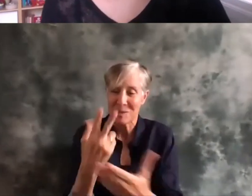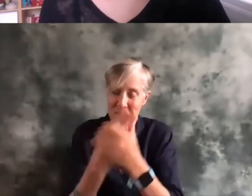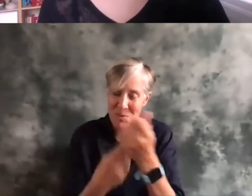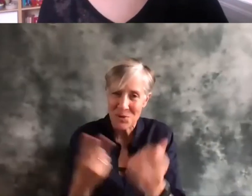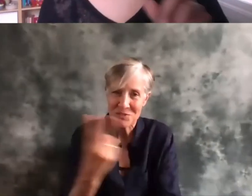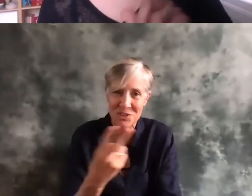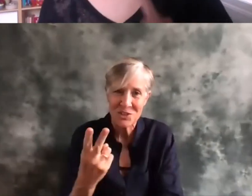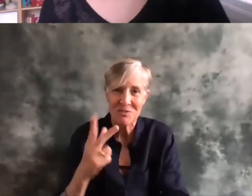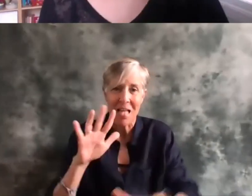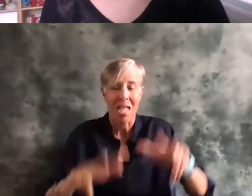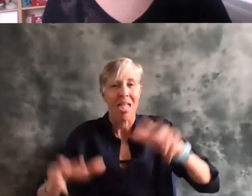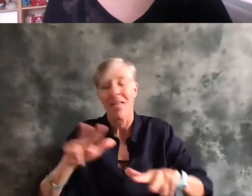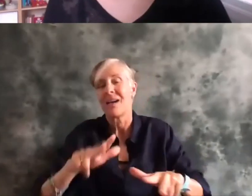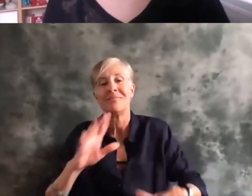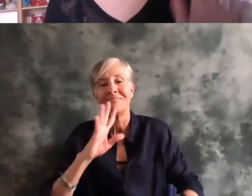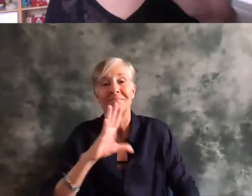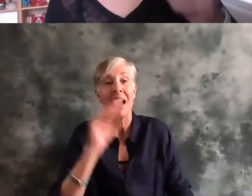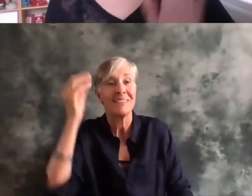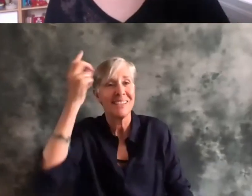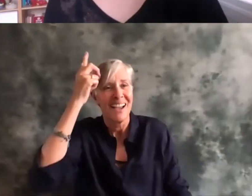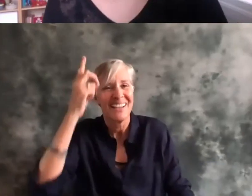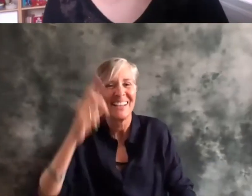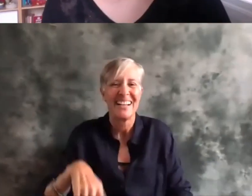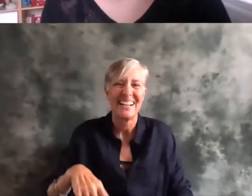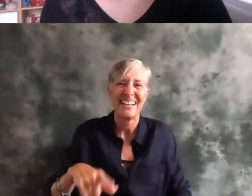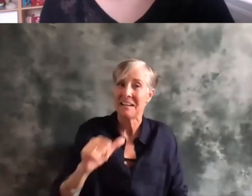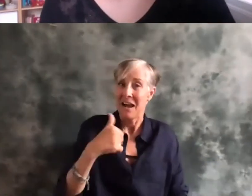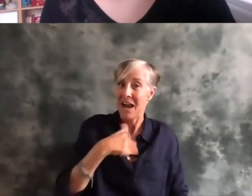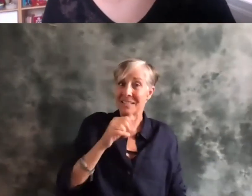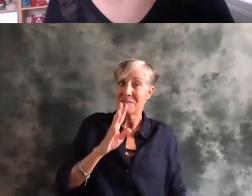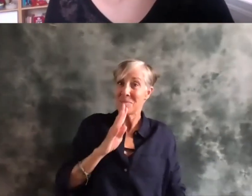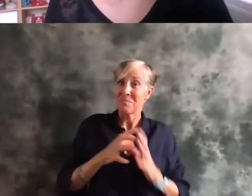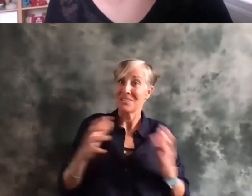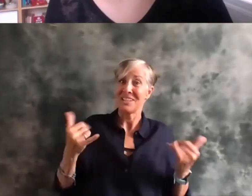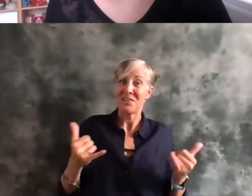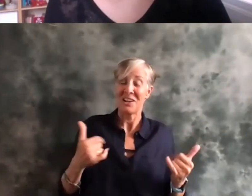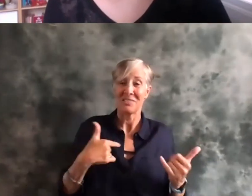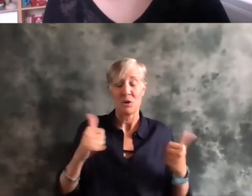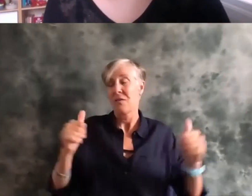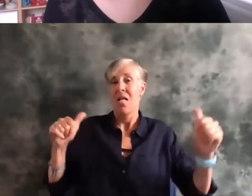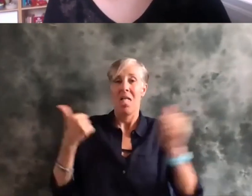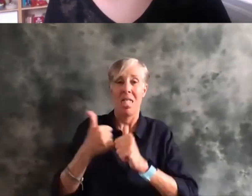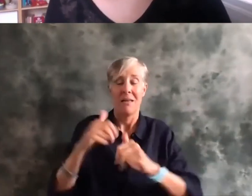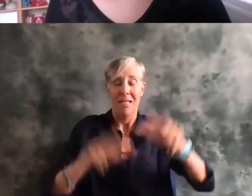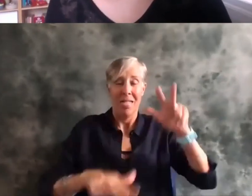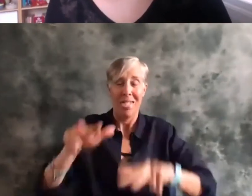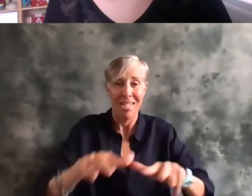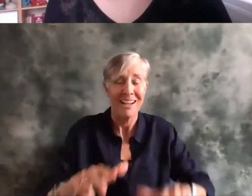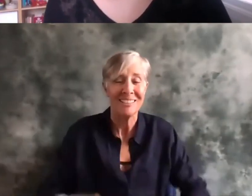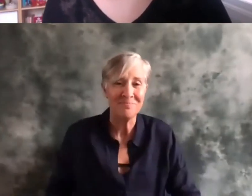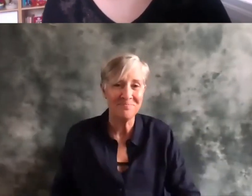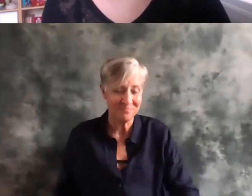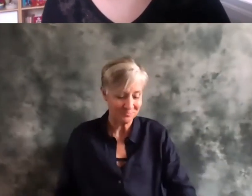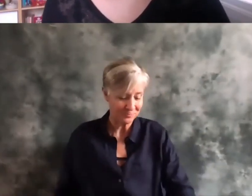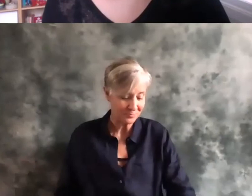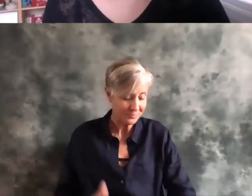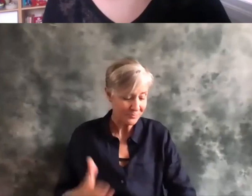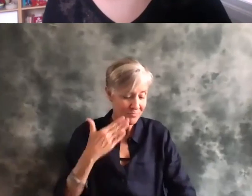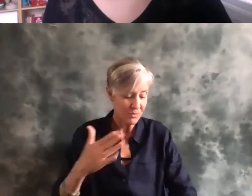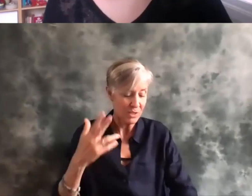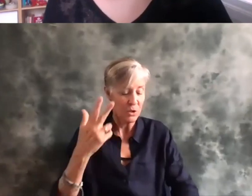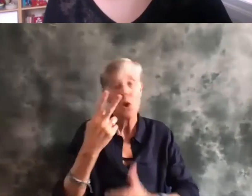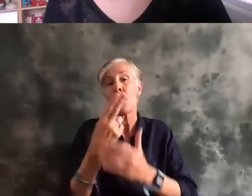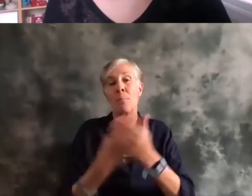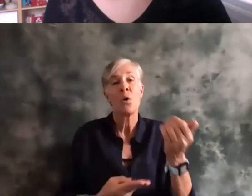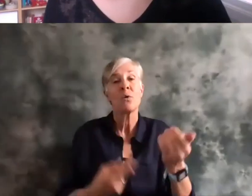Now I'm like familiar with, And Diana. because I didn't really speak that much during this. So now I'm like trying to catch up. My tongue's like, what? Thanks to you both for